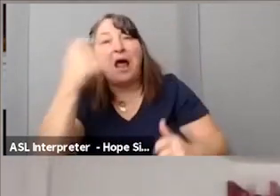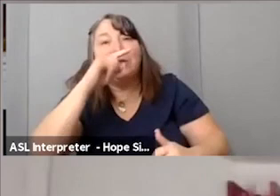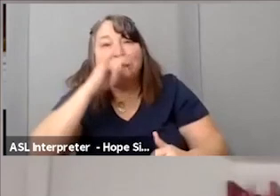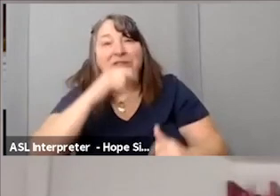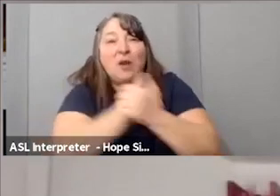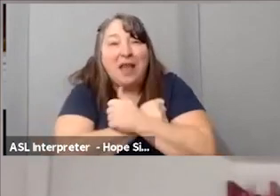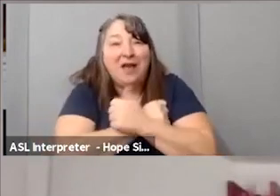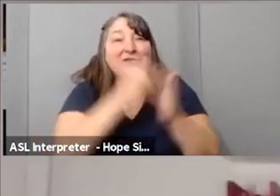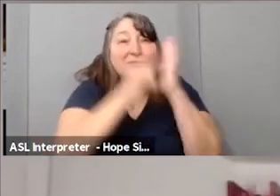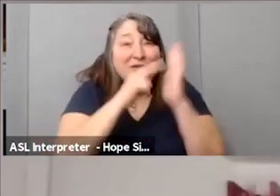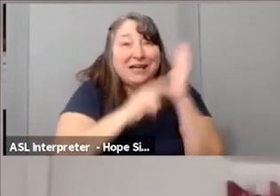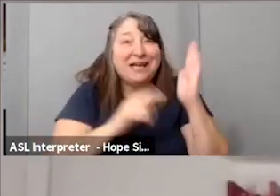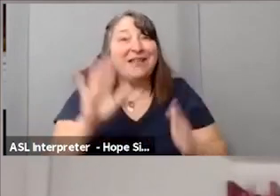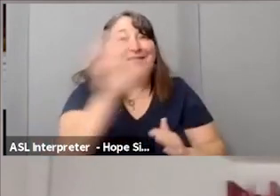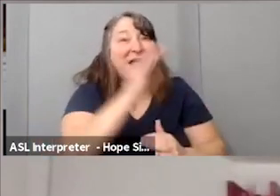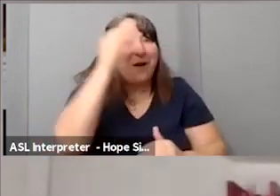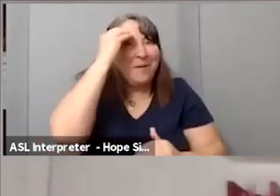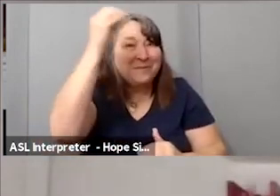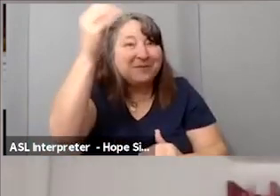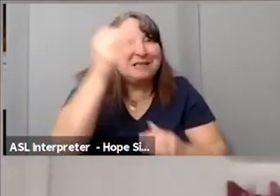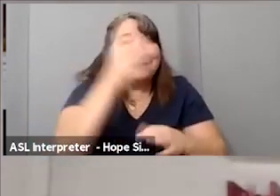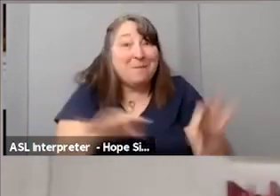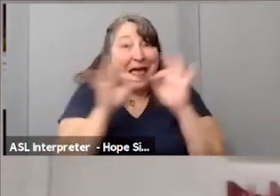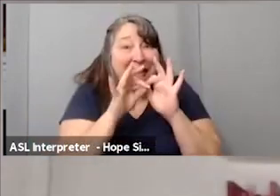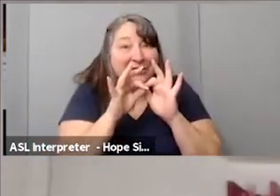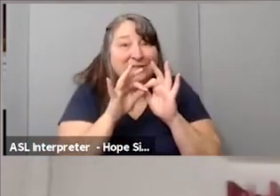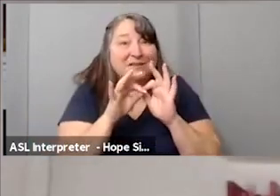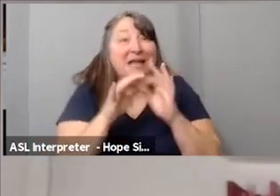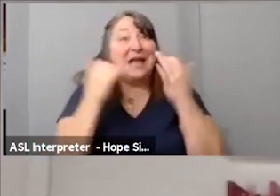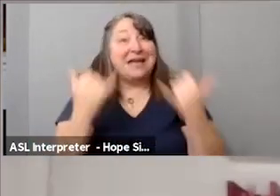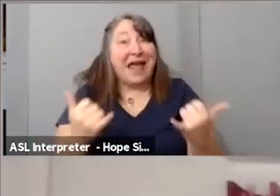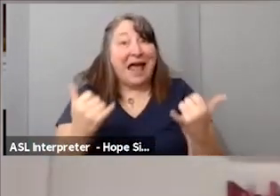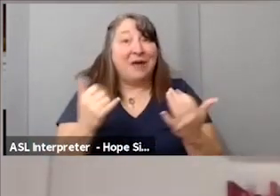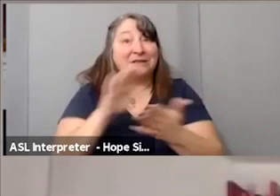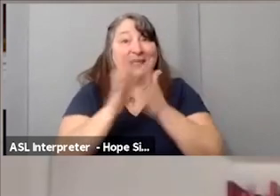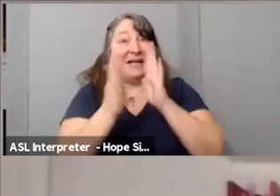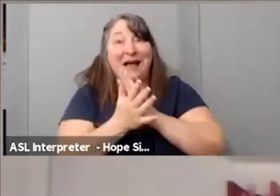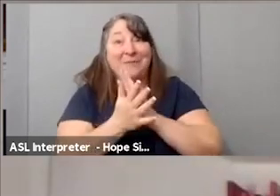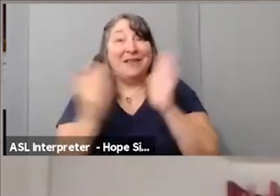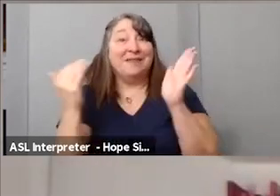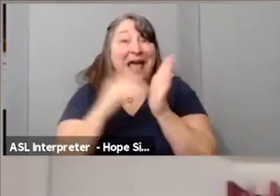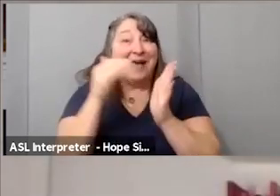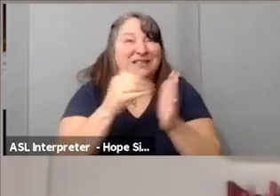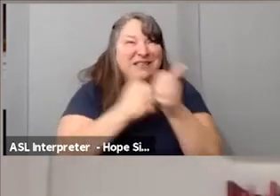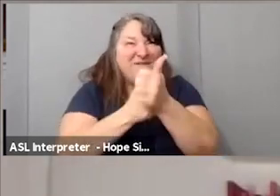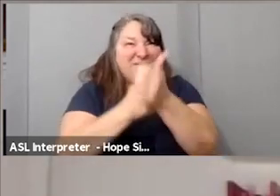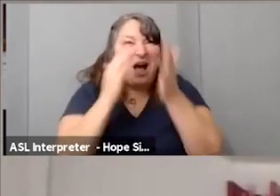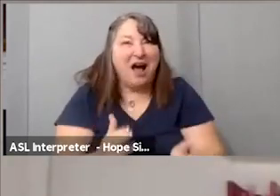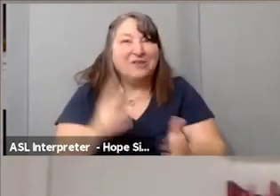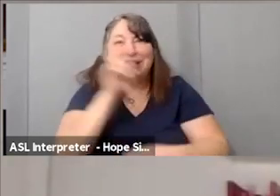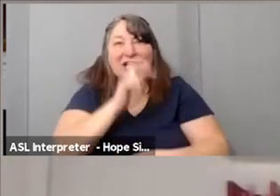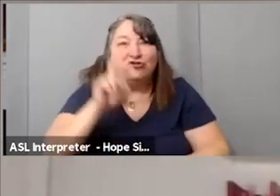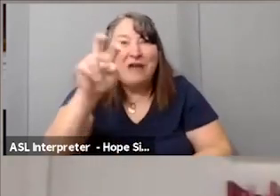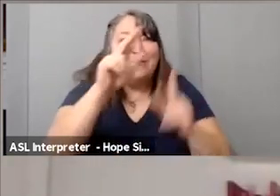like their voice matters when and how they read. And it is now blown up into thousands of followers and getting to travel places and